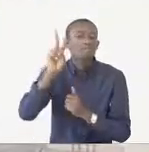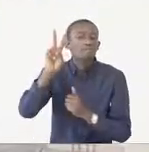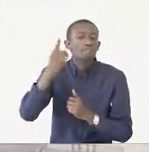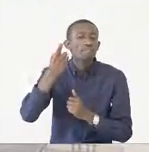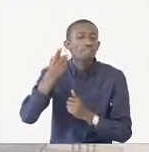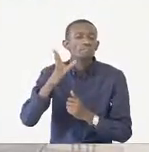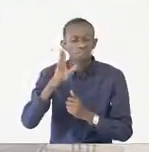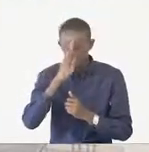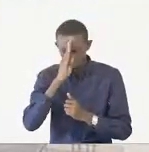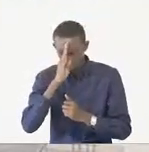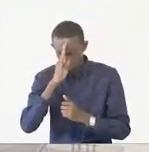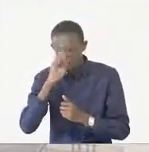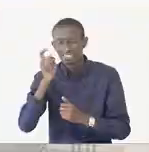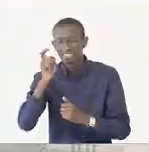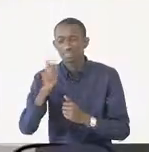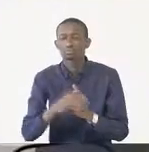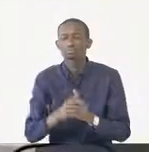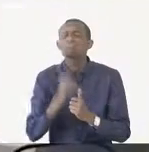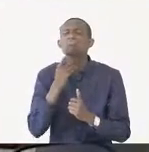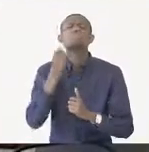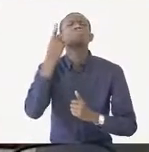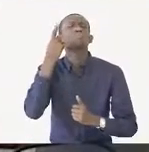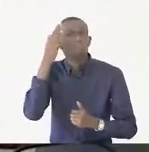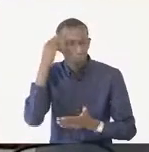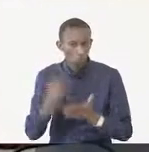You have to understand why I'm saying VX.